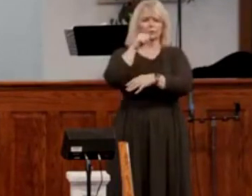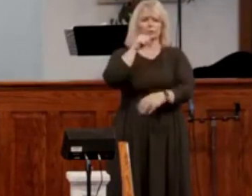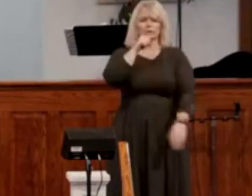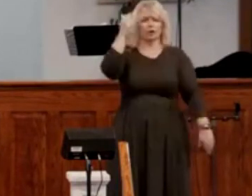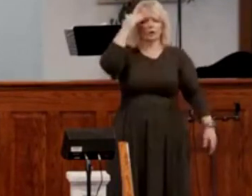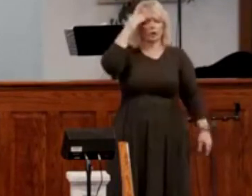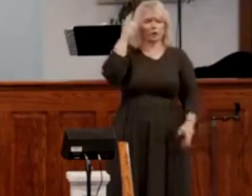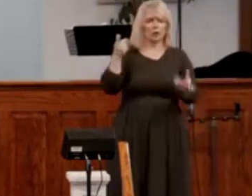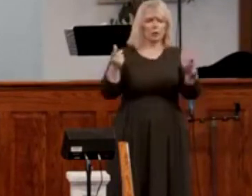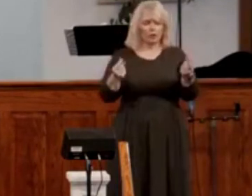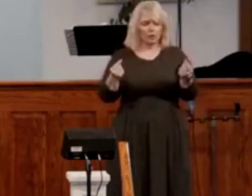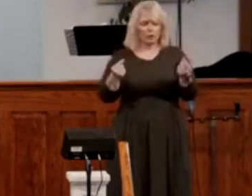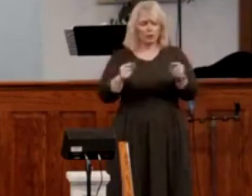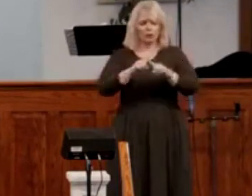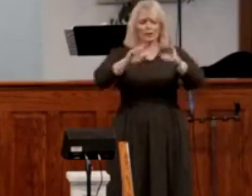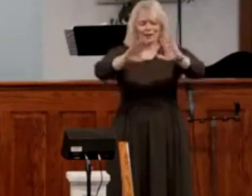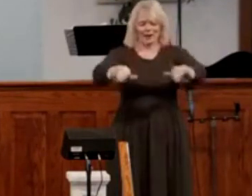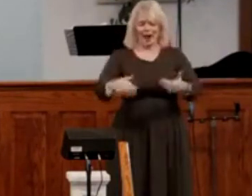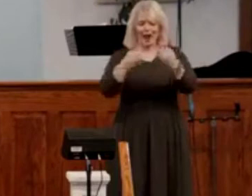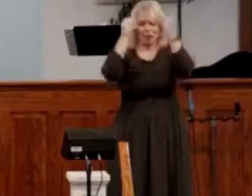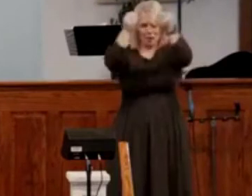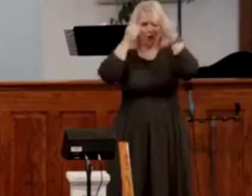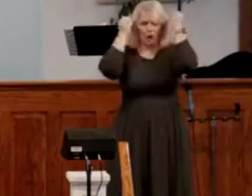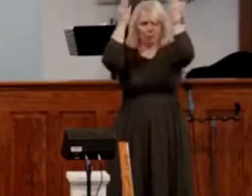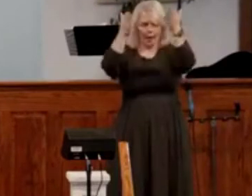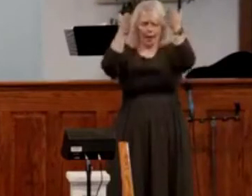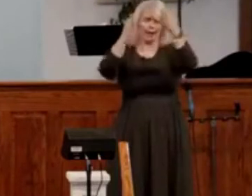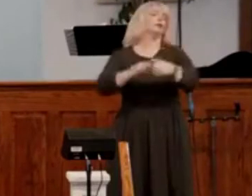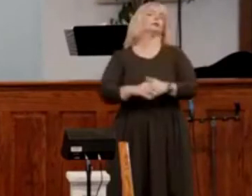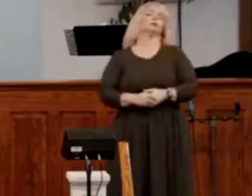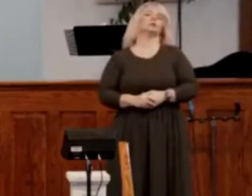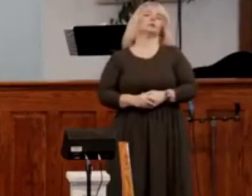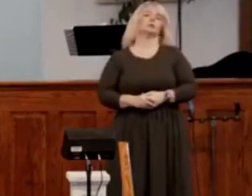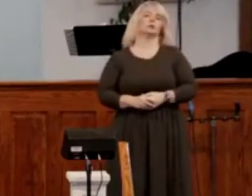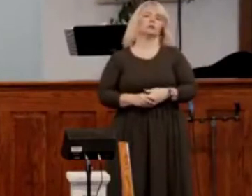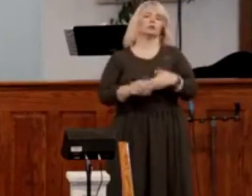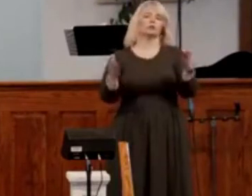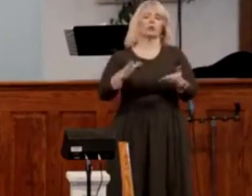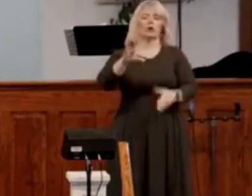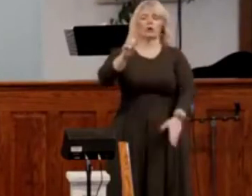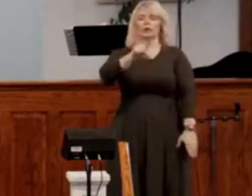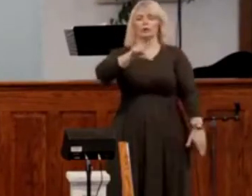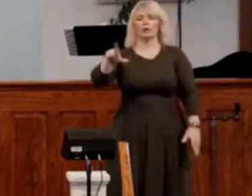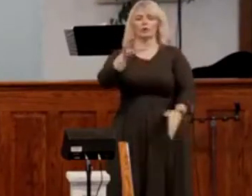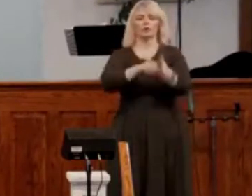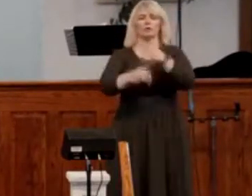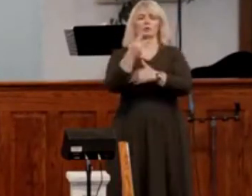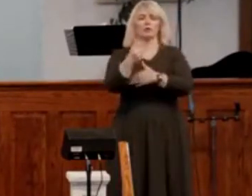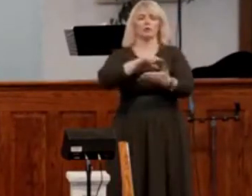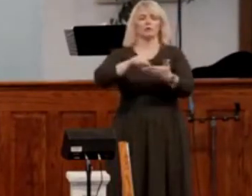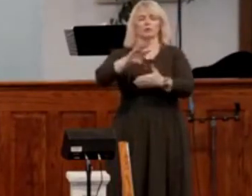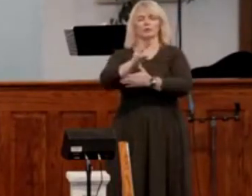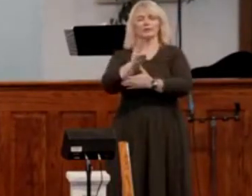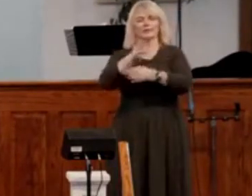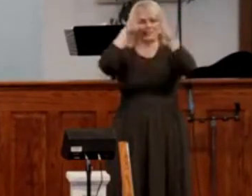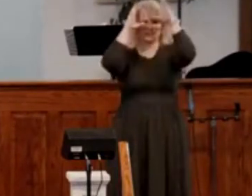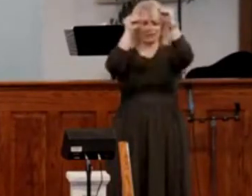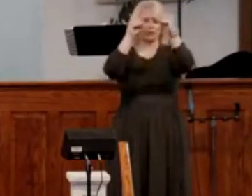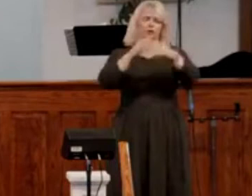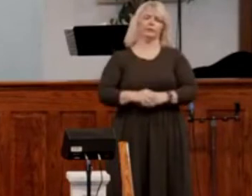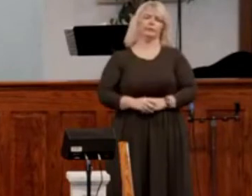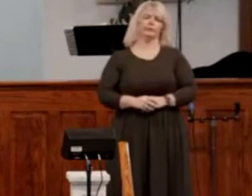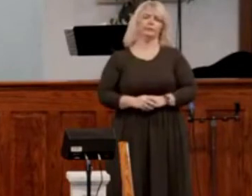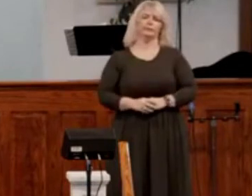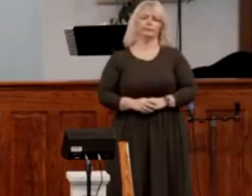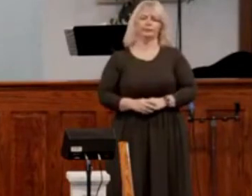do, but it's how to do it and actually obeying it. And that's what Colossians 3:16 is teaching us. So how do